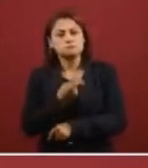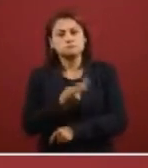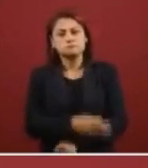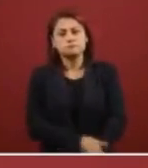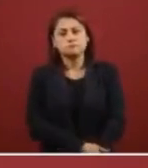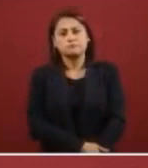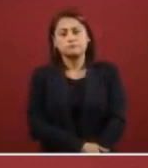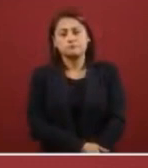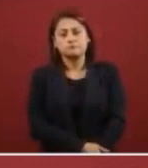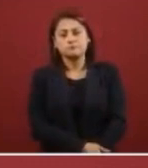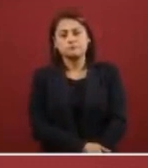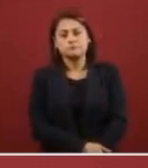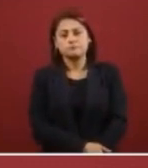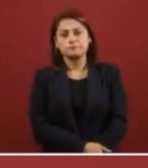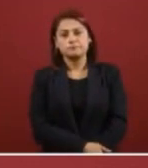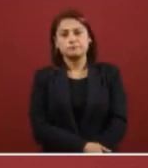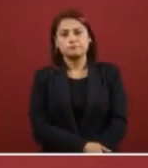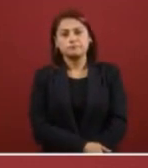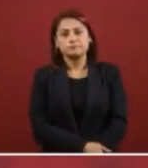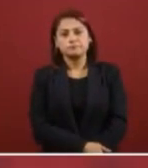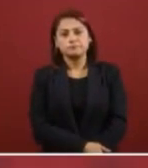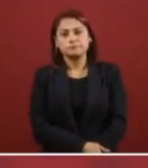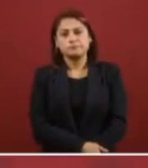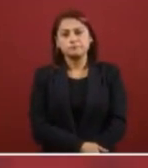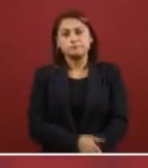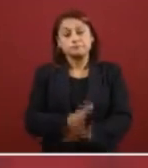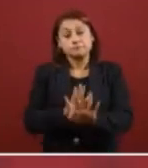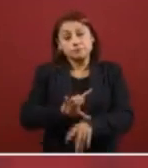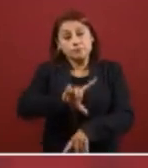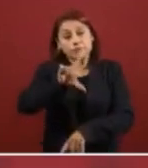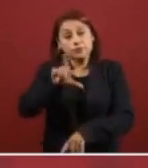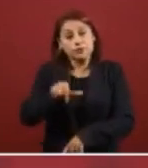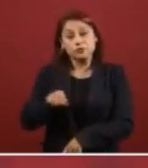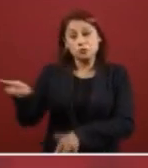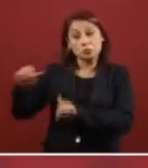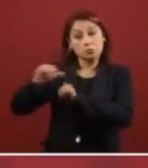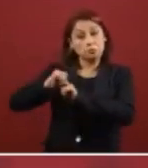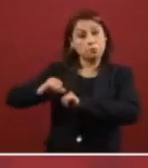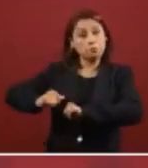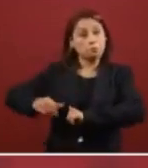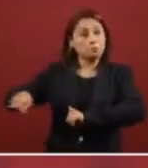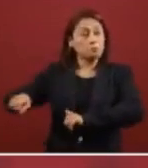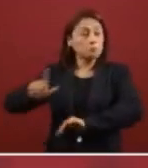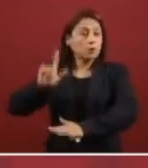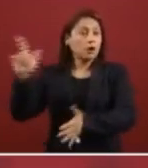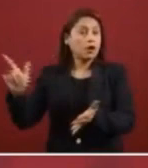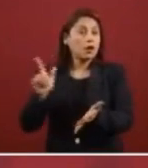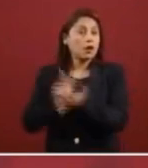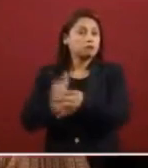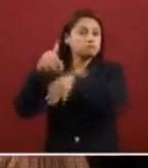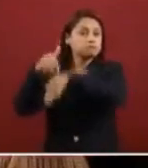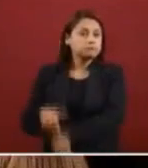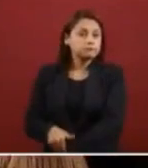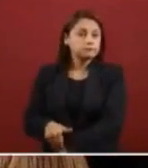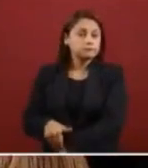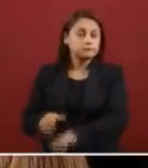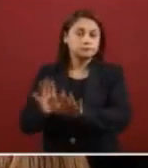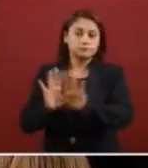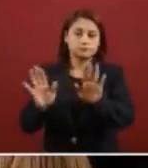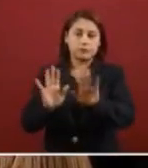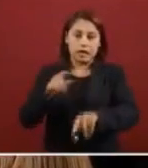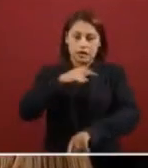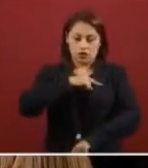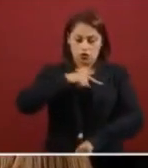y tiene que proceder legalmente. Nosotros no tenemos ninguna